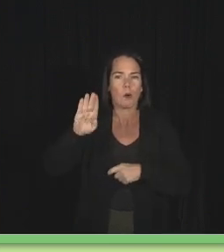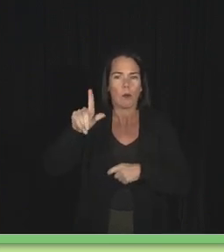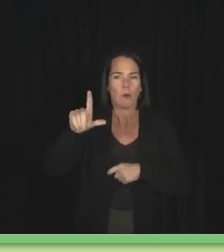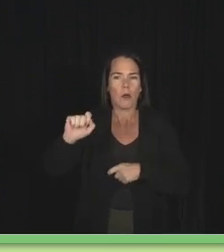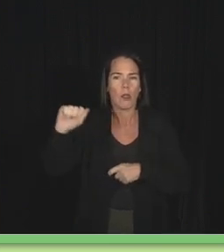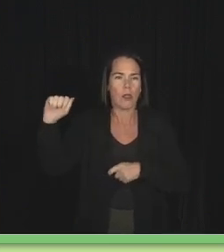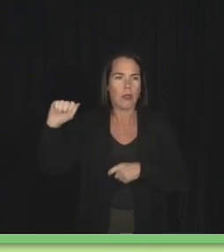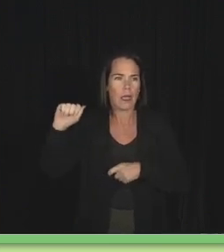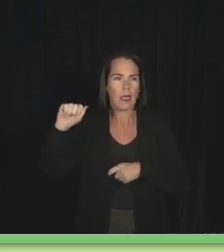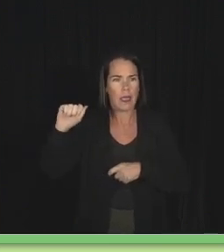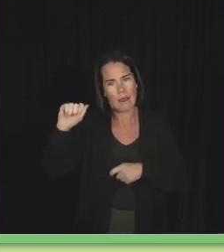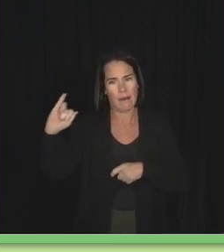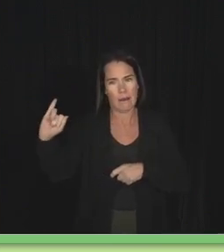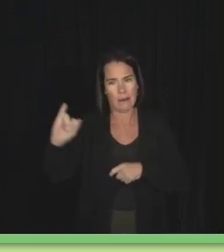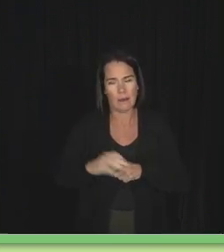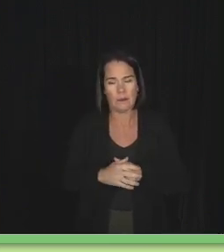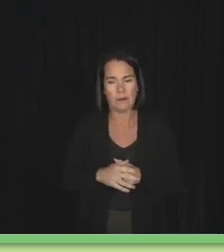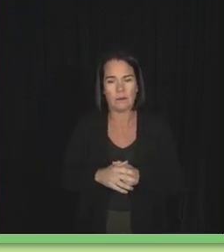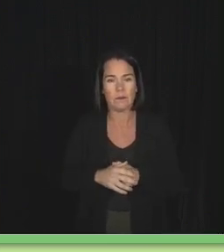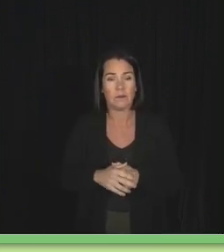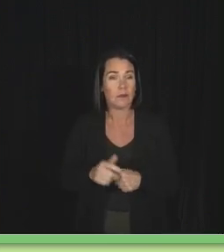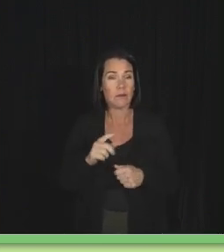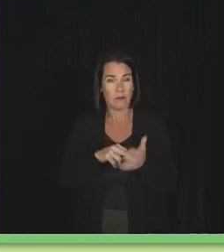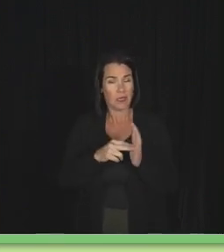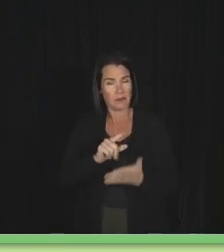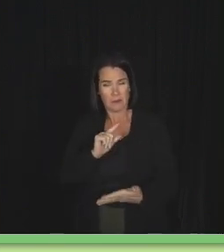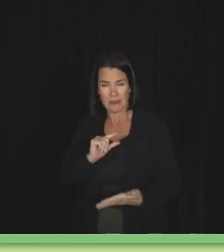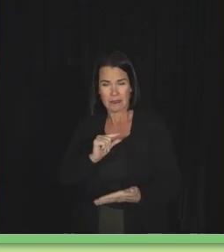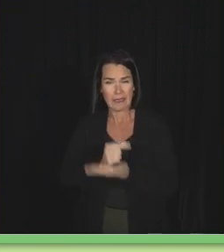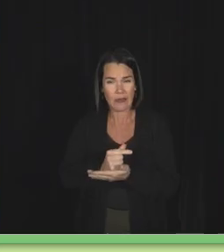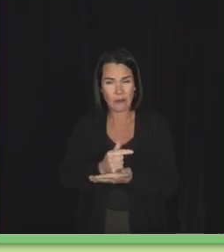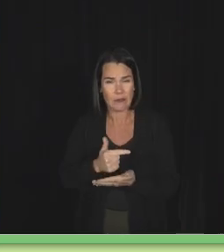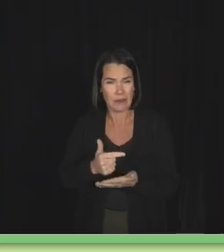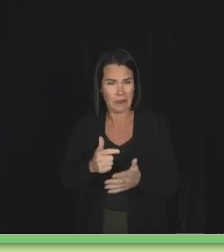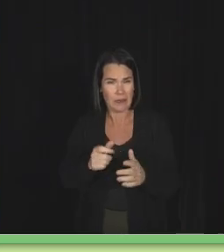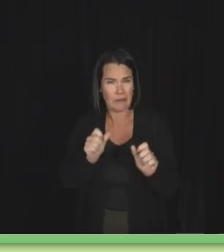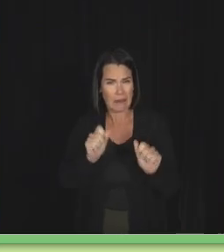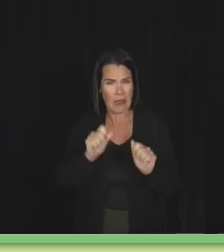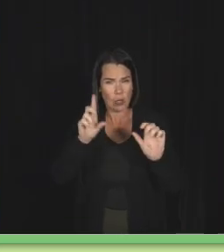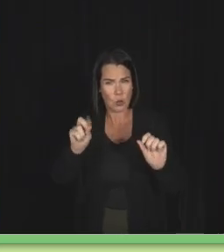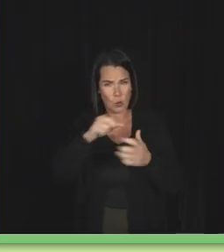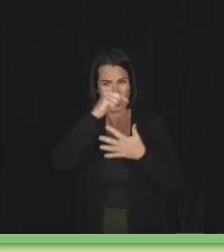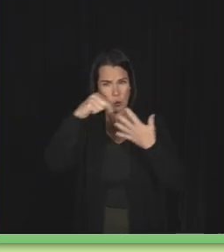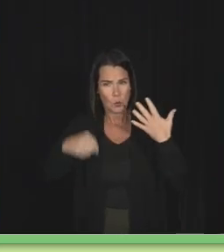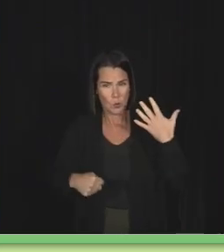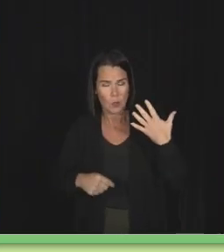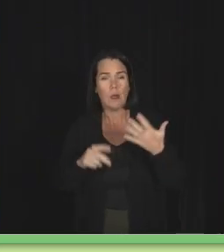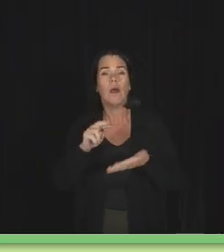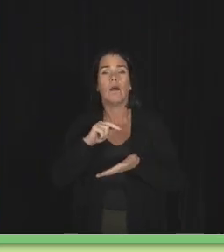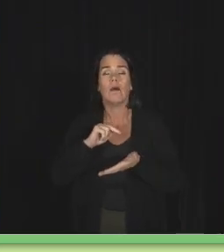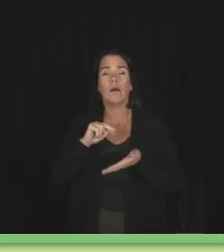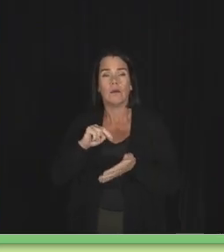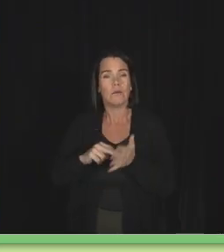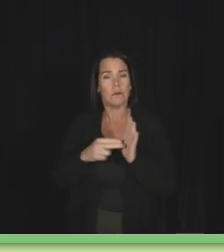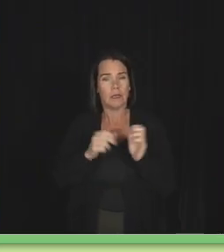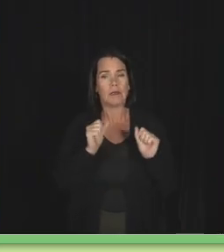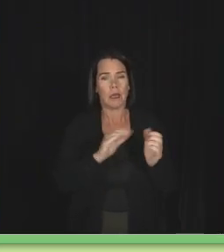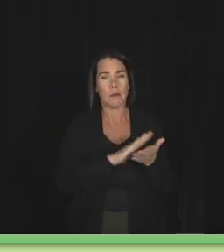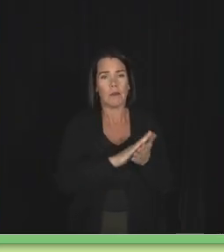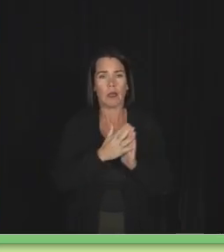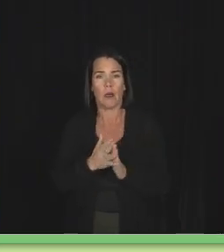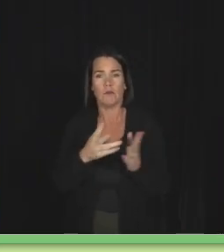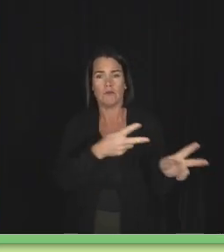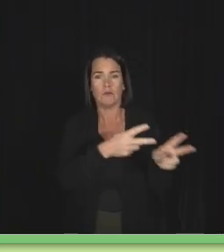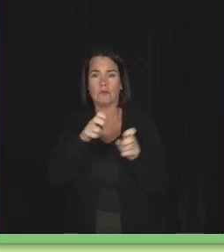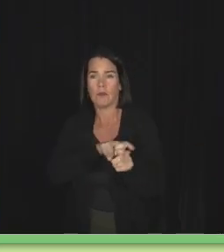AI. We have guaranteed capabilities on the platform that gives us a path to portability